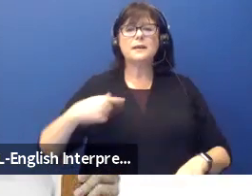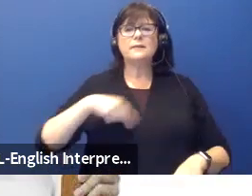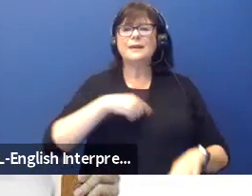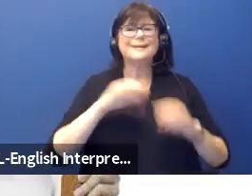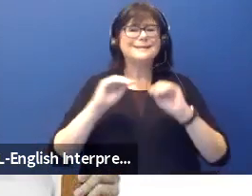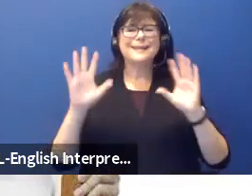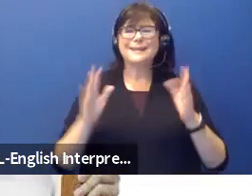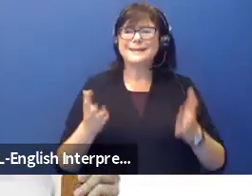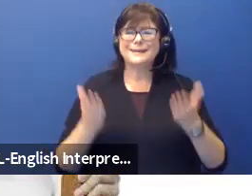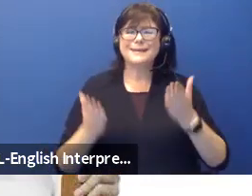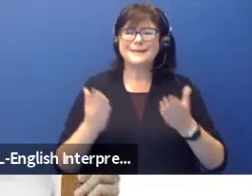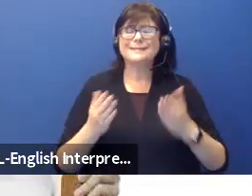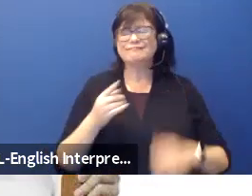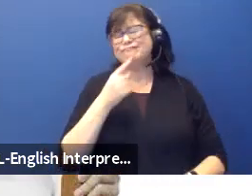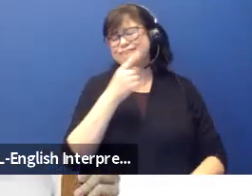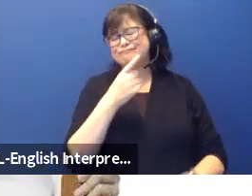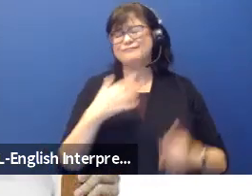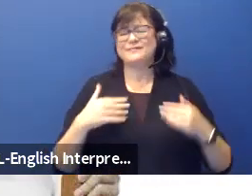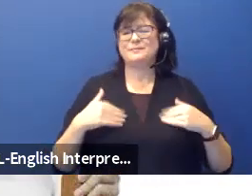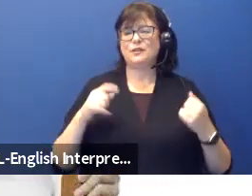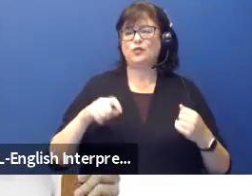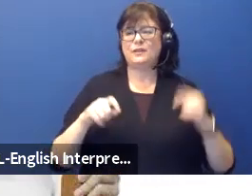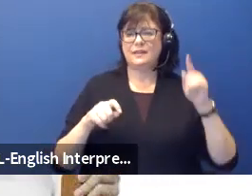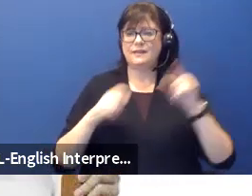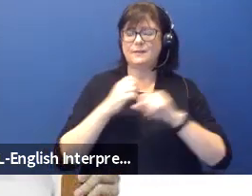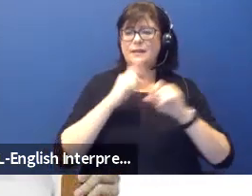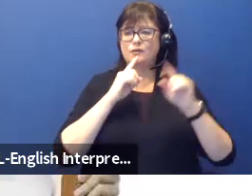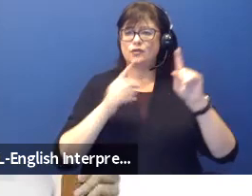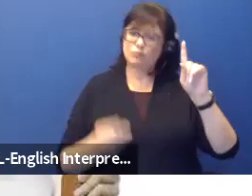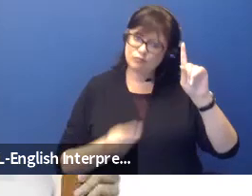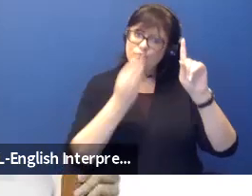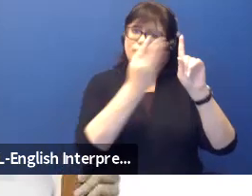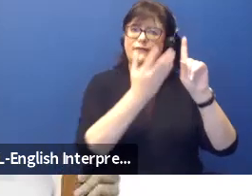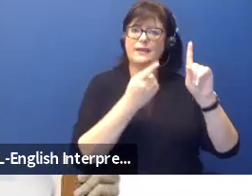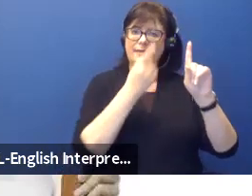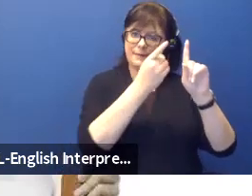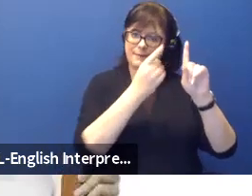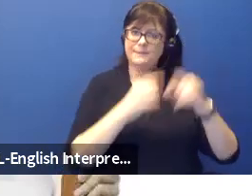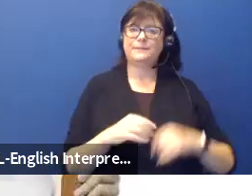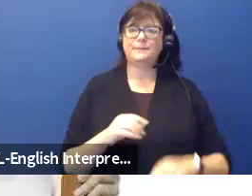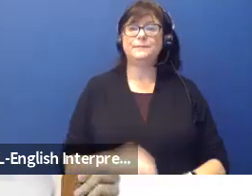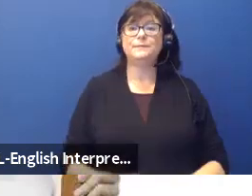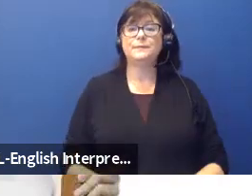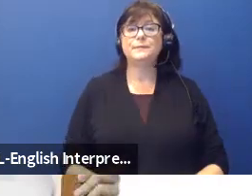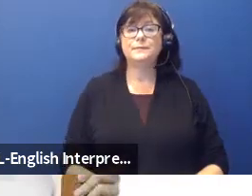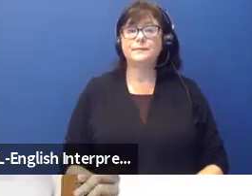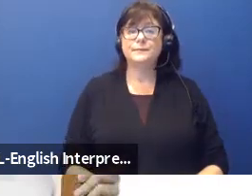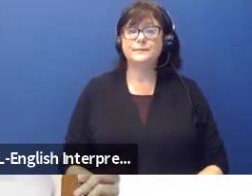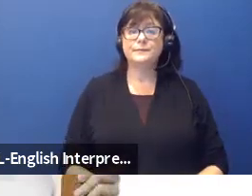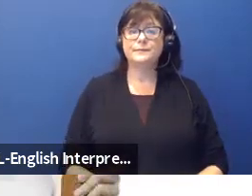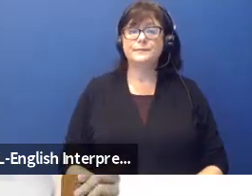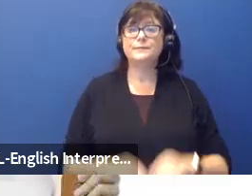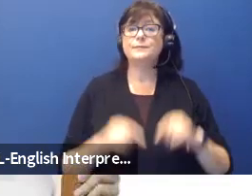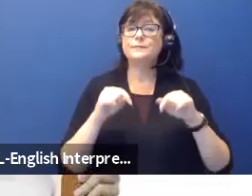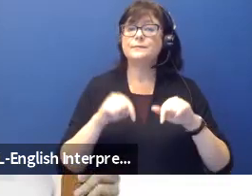asking more questions than the ministry requires, as Lisa points out. So these measures we're talking about today are what the ministry considers